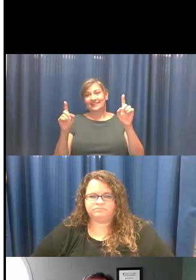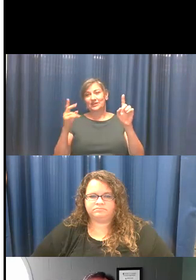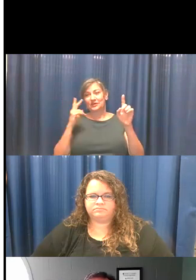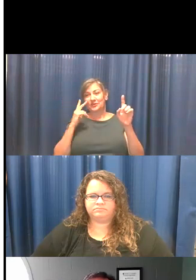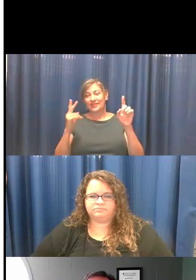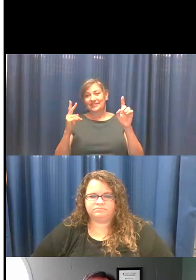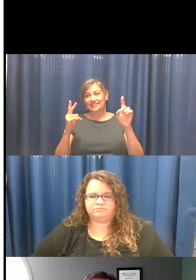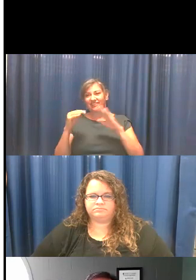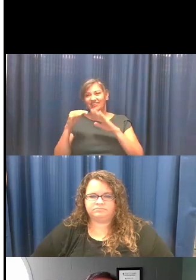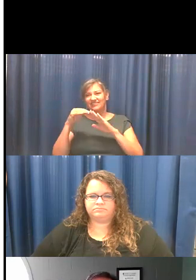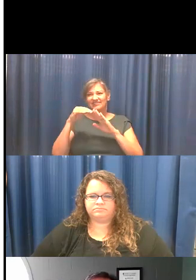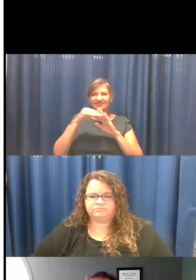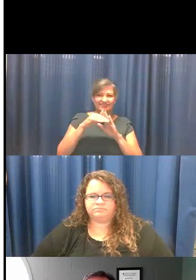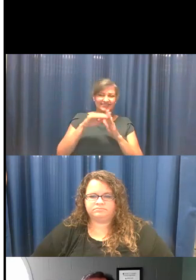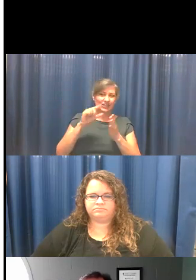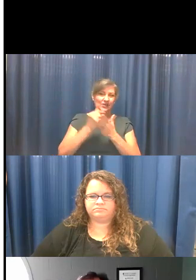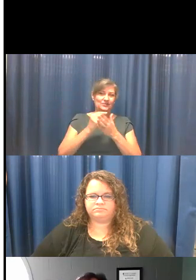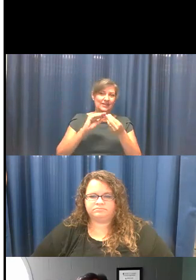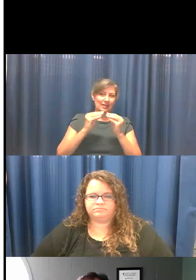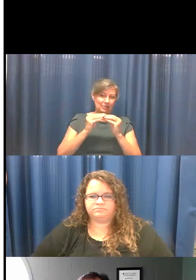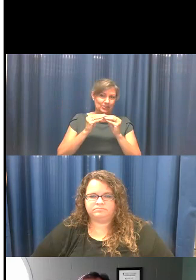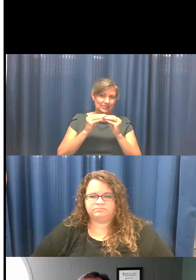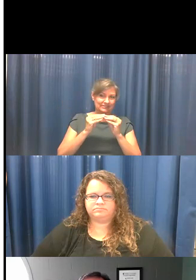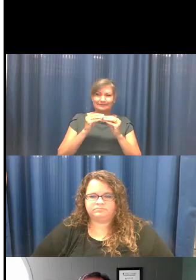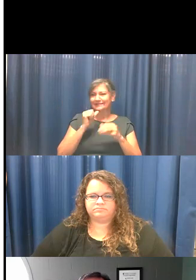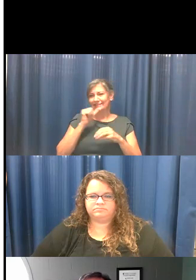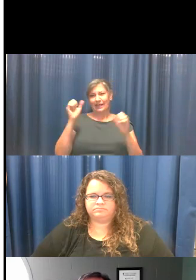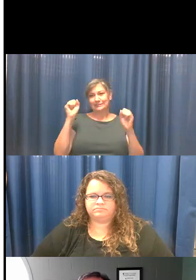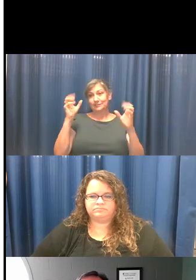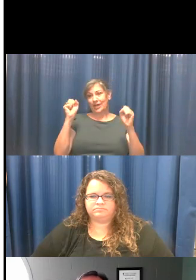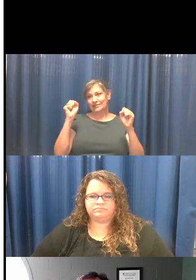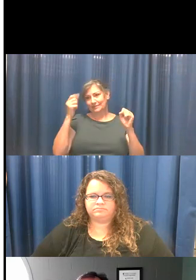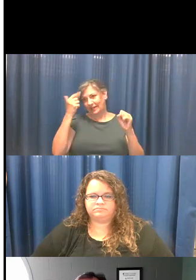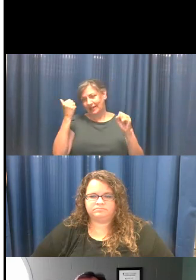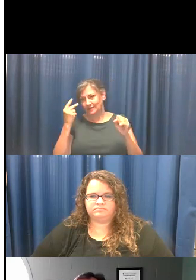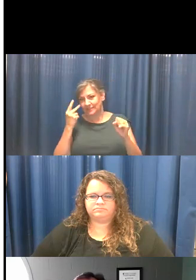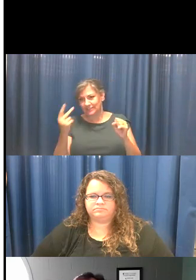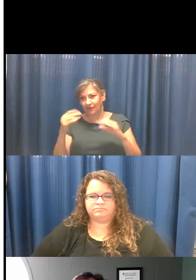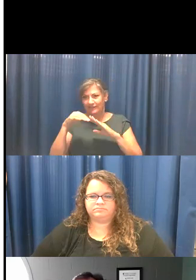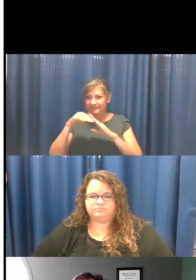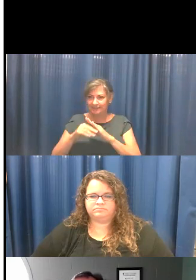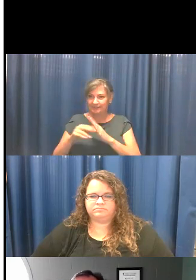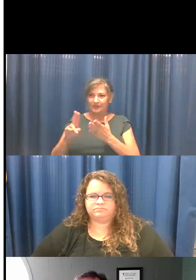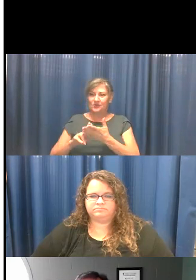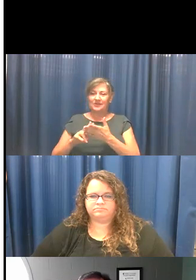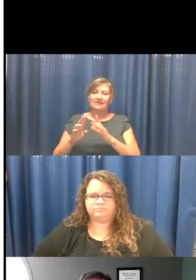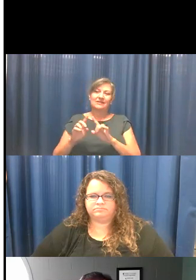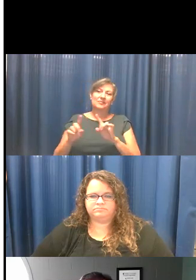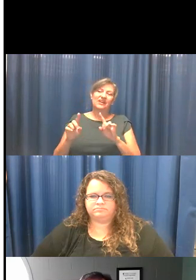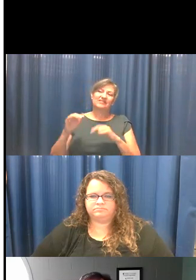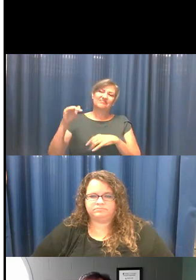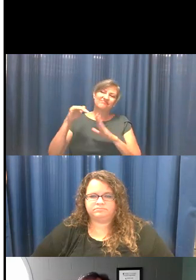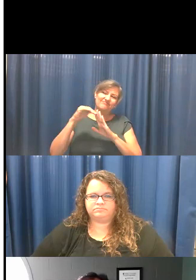dip in graduate numbers, and that is not surprising given that we saw the dip in enrollment. So down